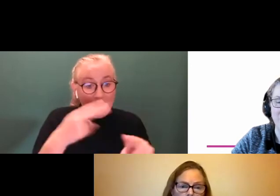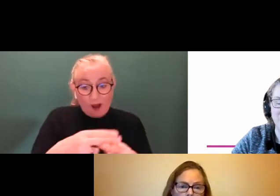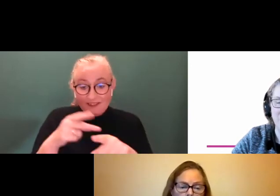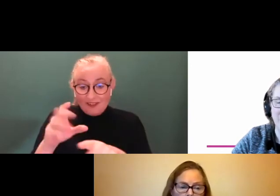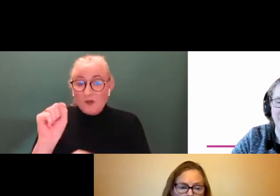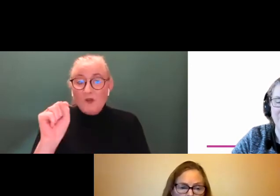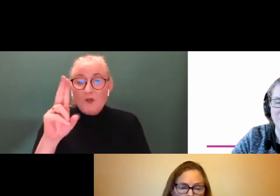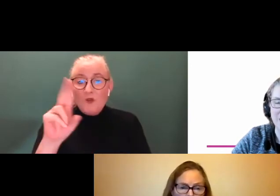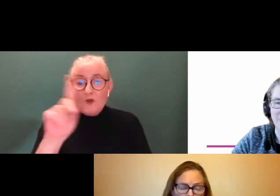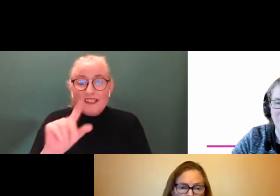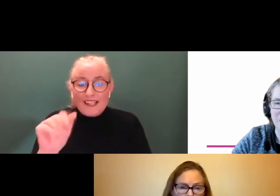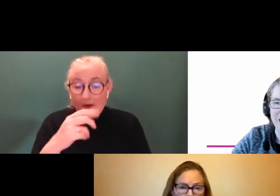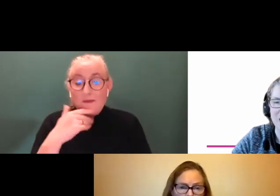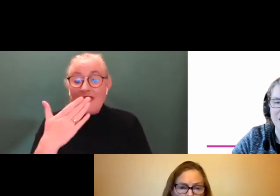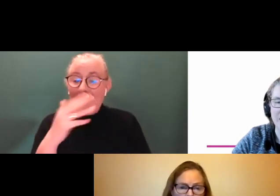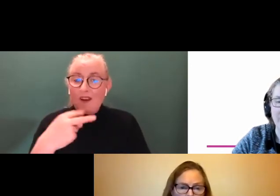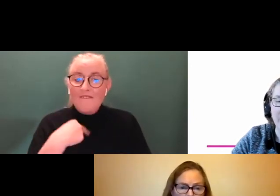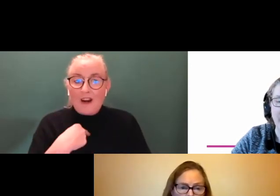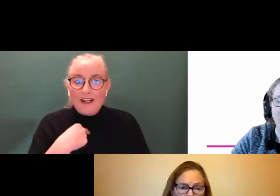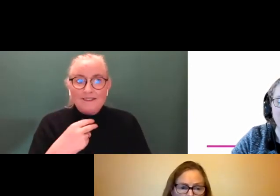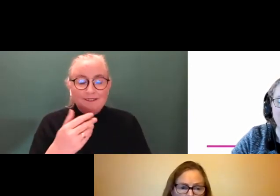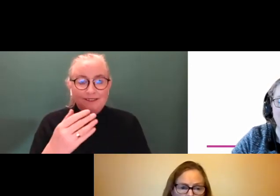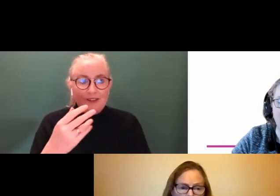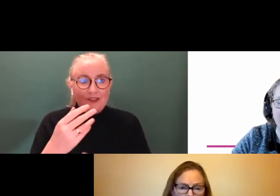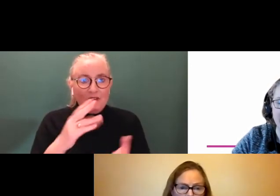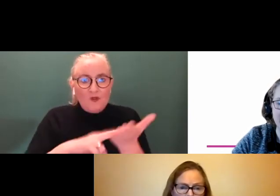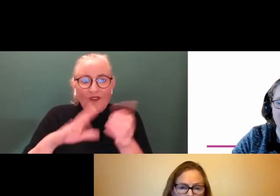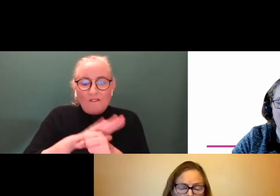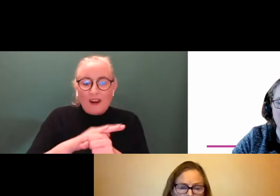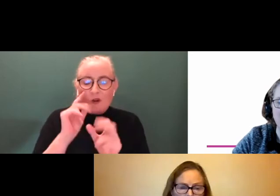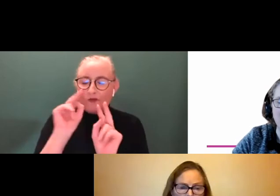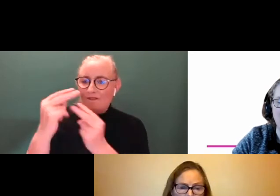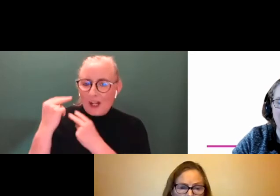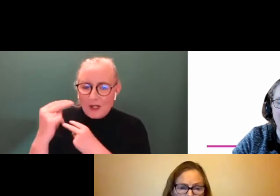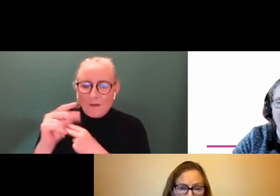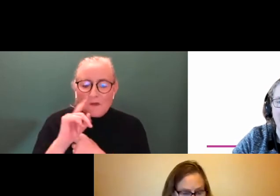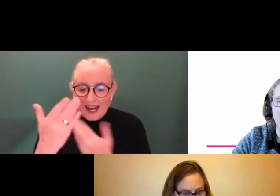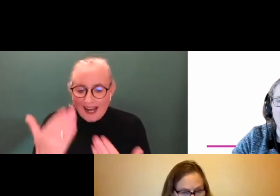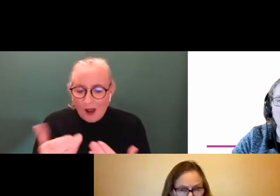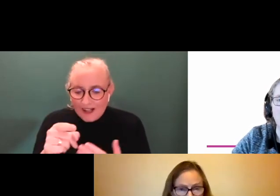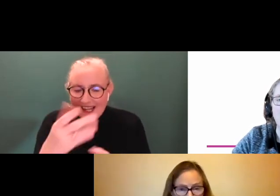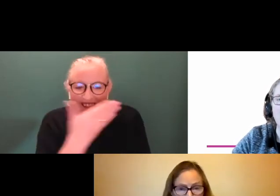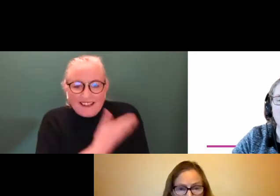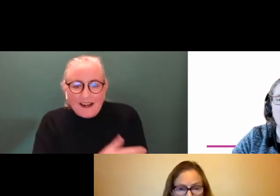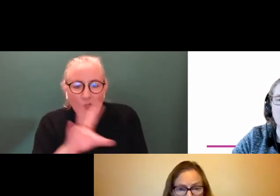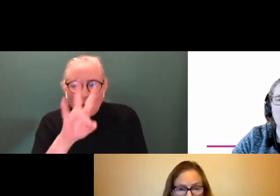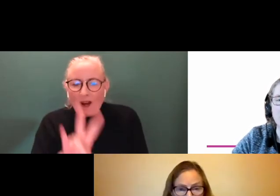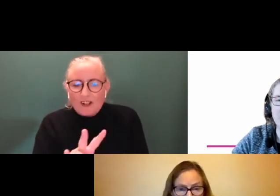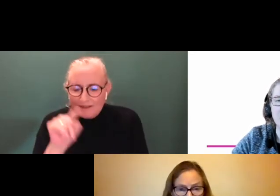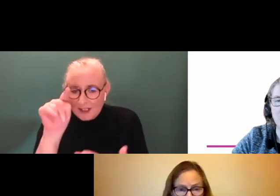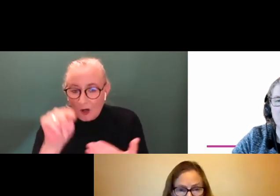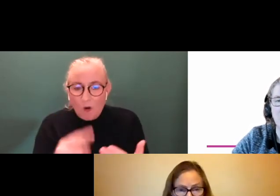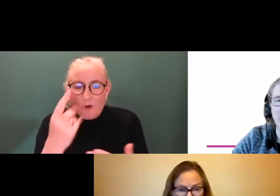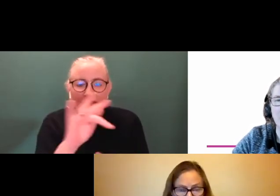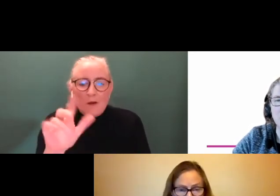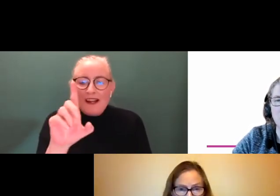thanks for those very interesting reflections. So I see some questions coming in there. So there's one from